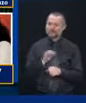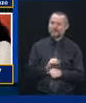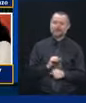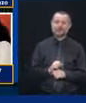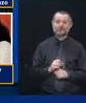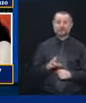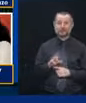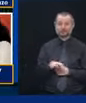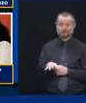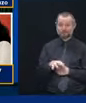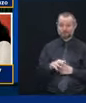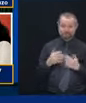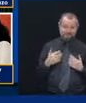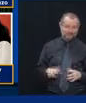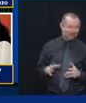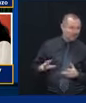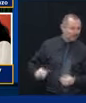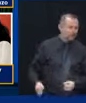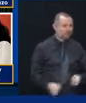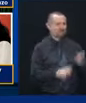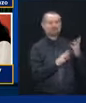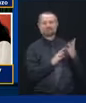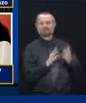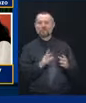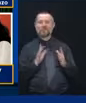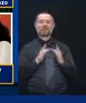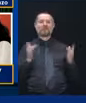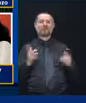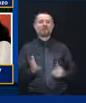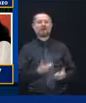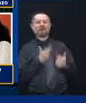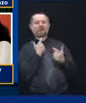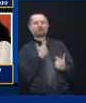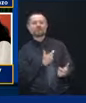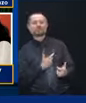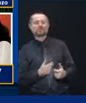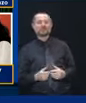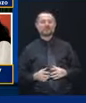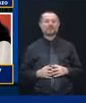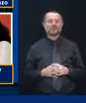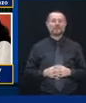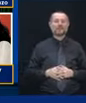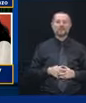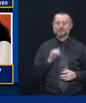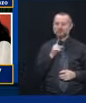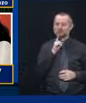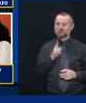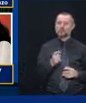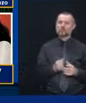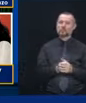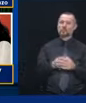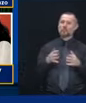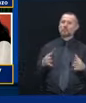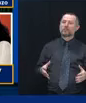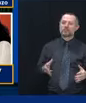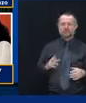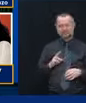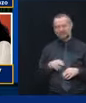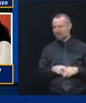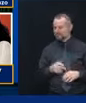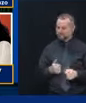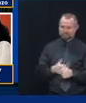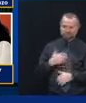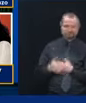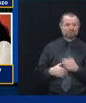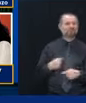an online presence. It is an organic effort. It's being